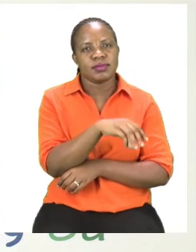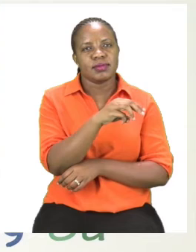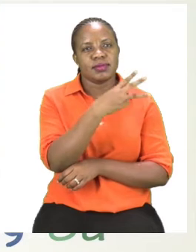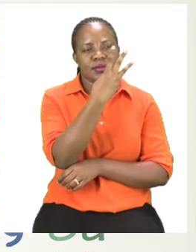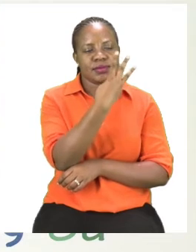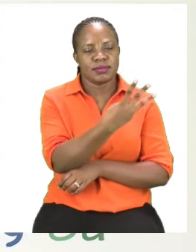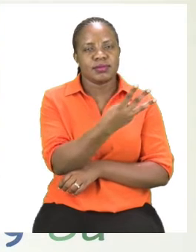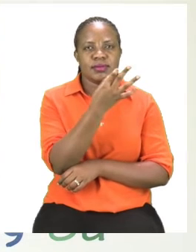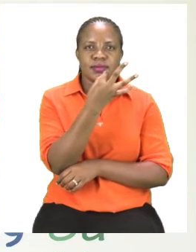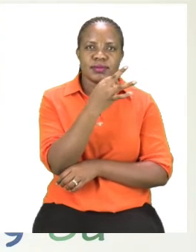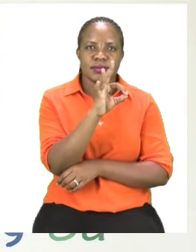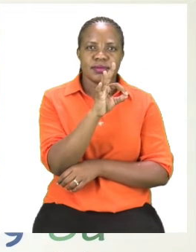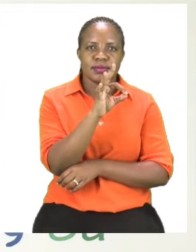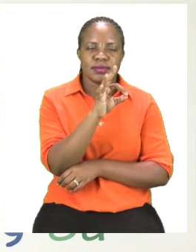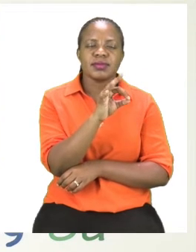39,